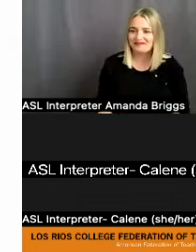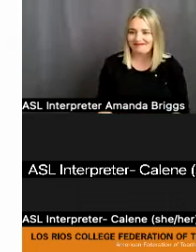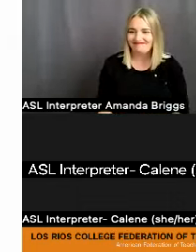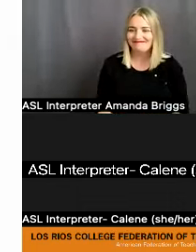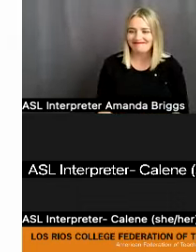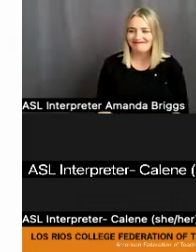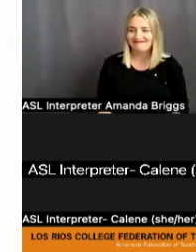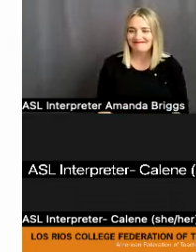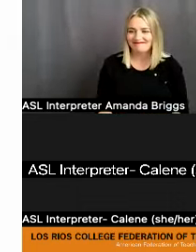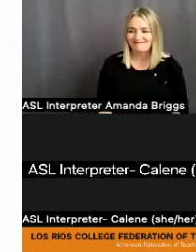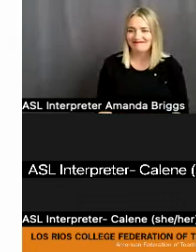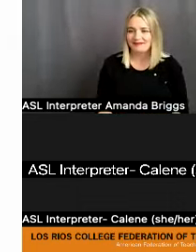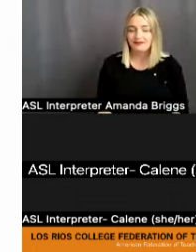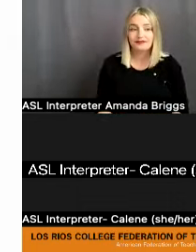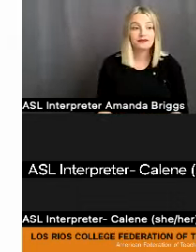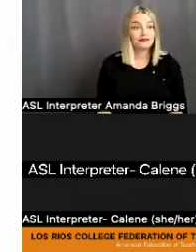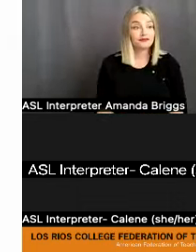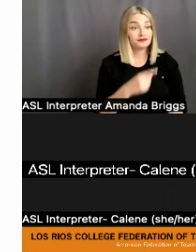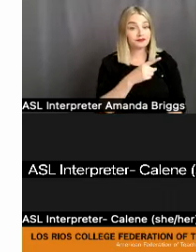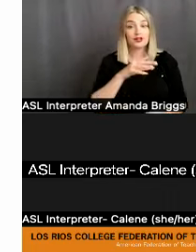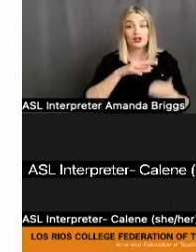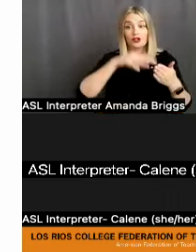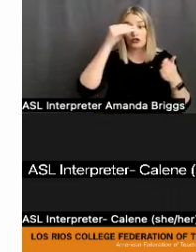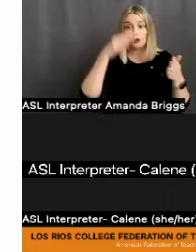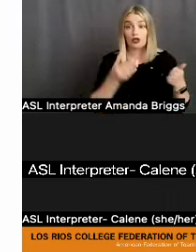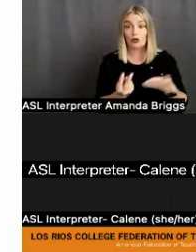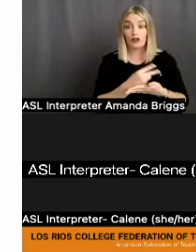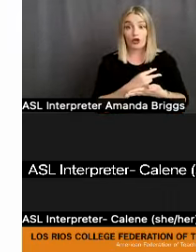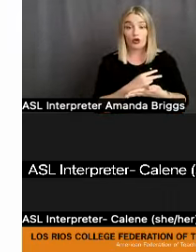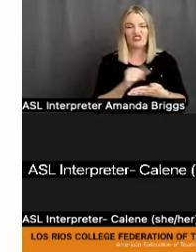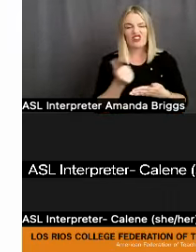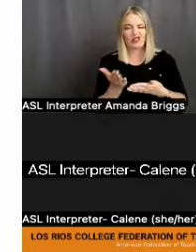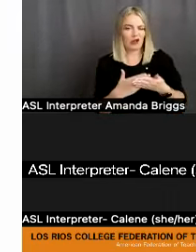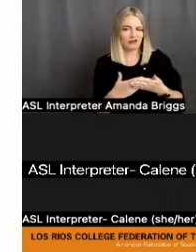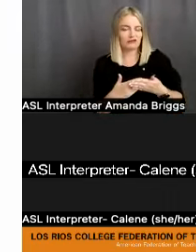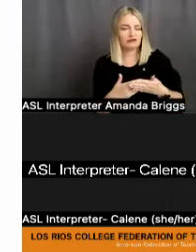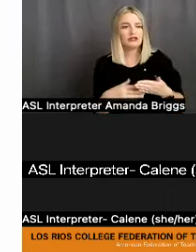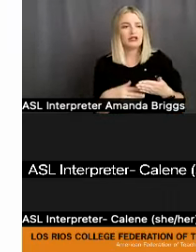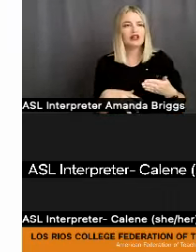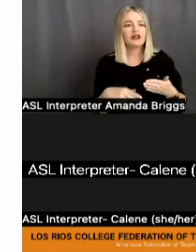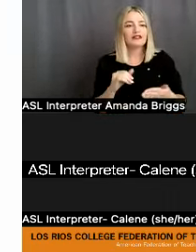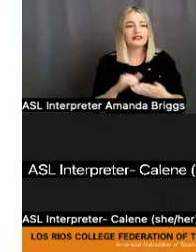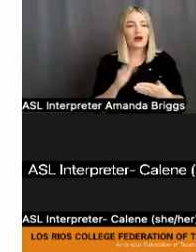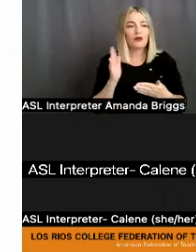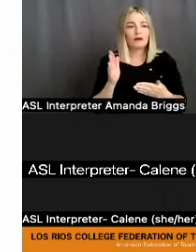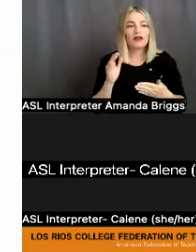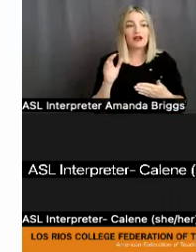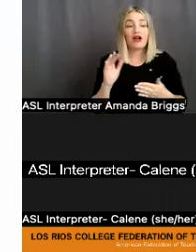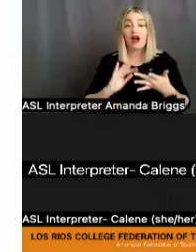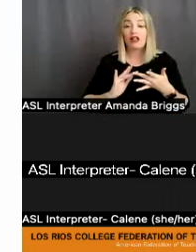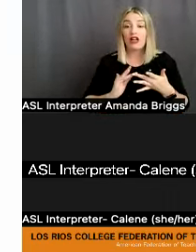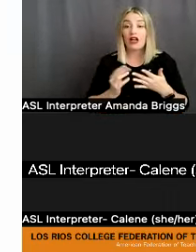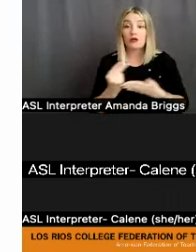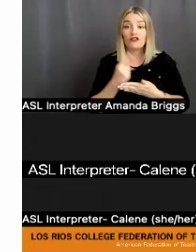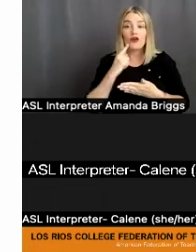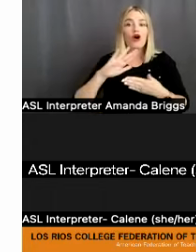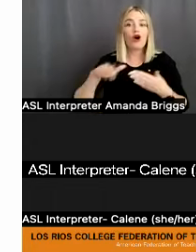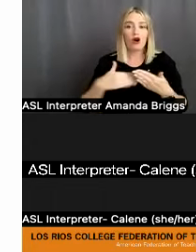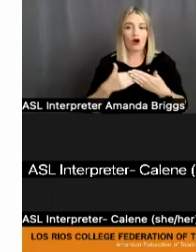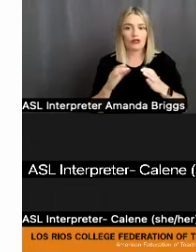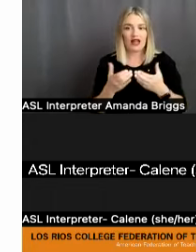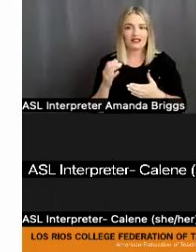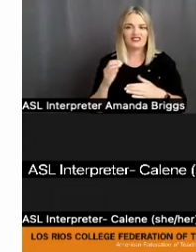So student reviews, another part of performance review process, is also going to default to online reviews for all classes. If